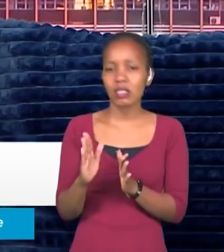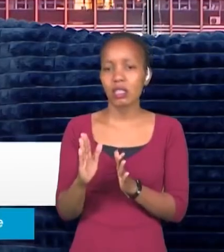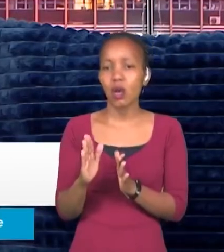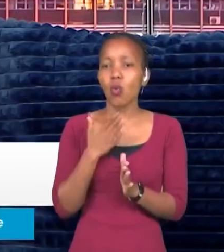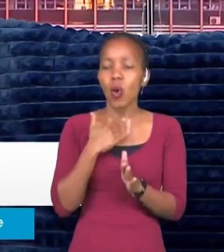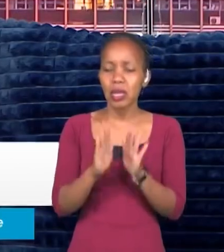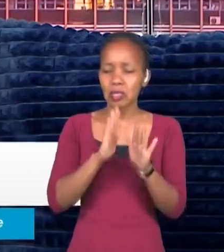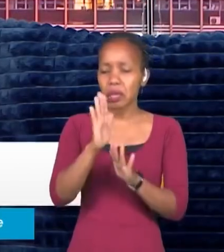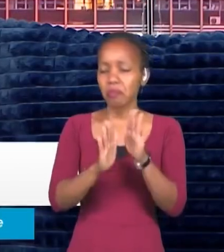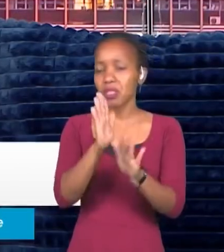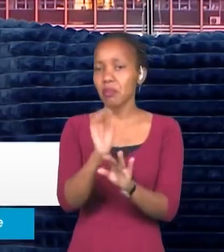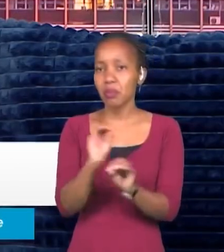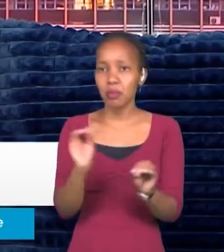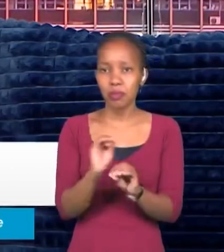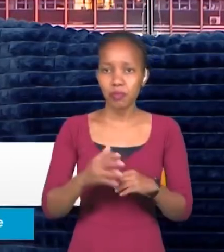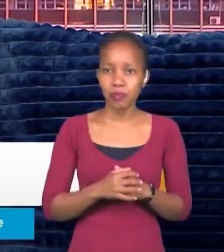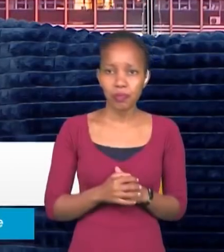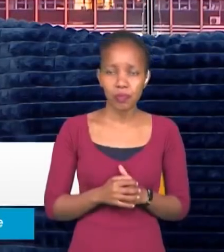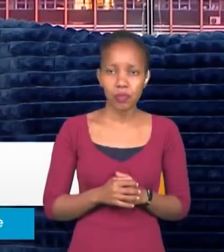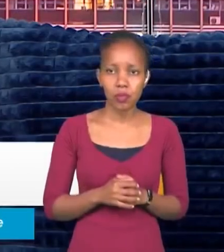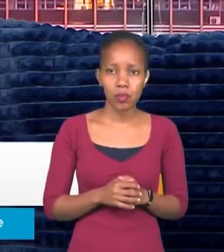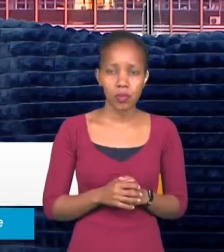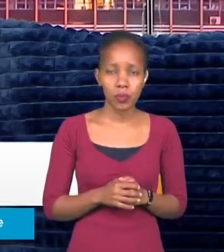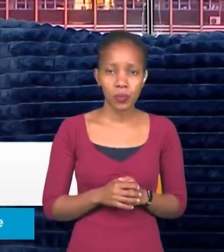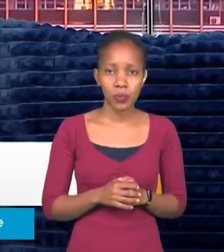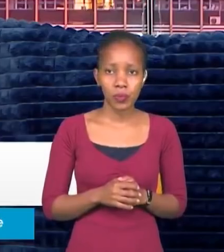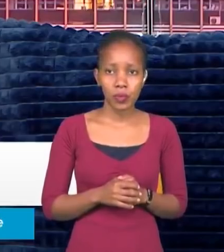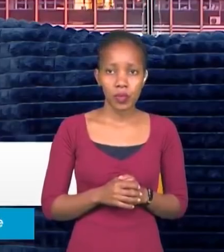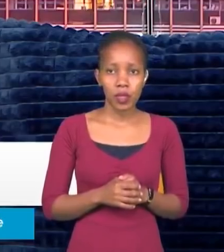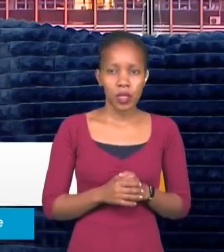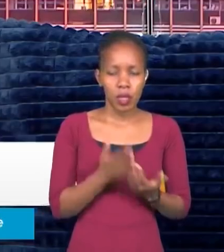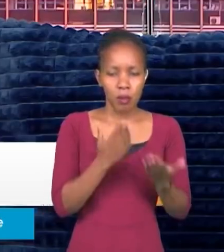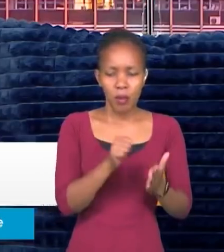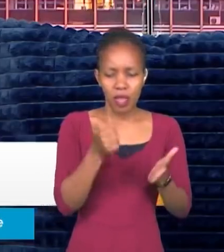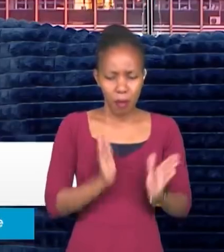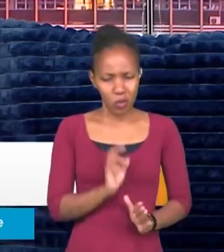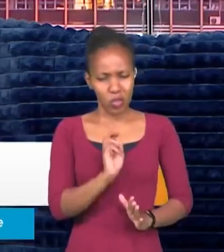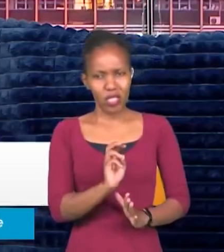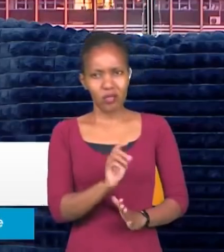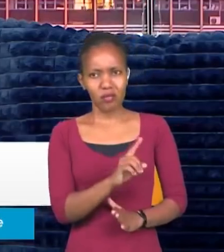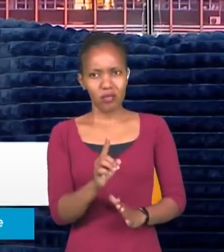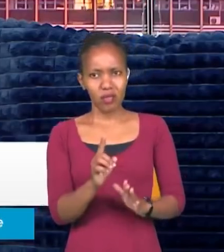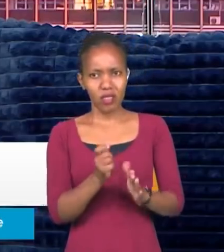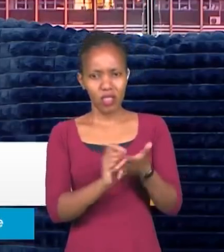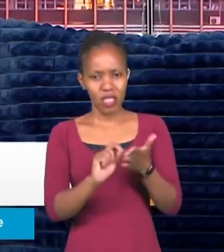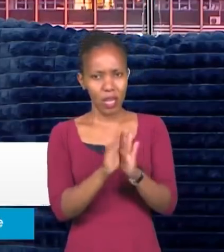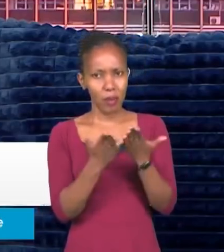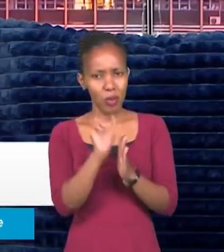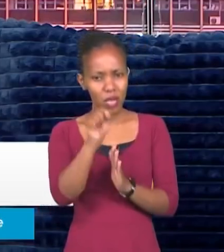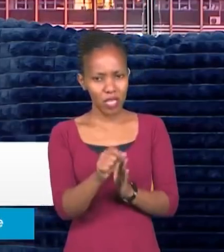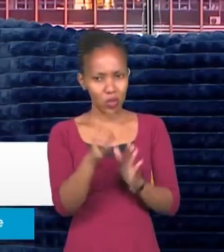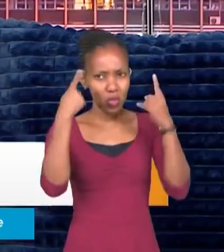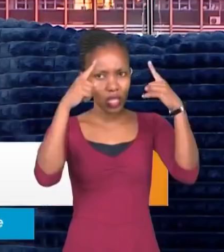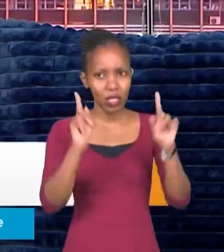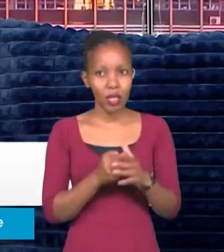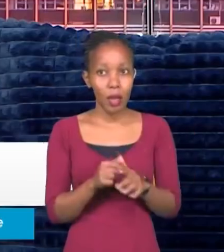process. Mm-hmm. Maybe if some of my classmates or whoever would maybe look at you now, they're like, oh, you've written a book, yeah, you're successful and,